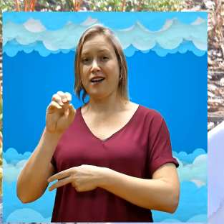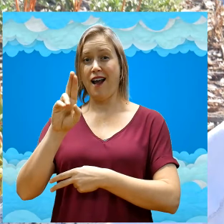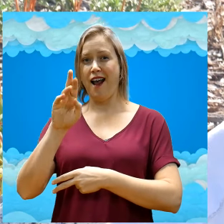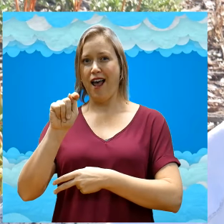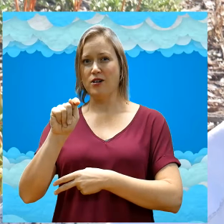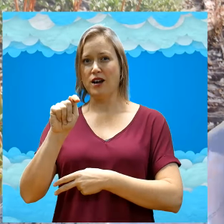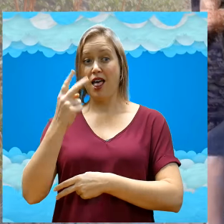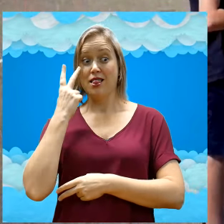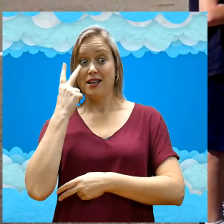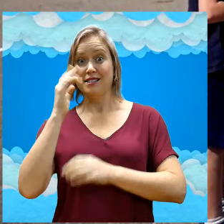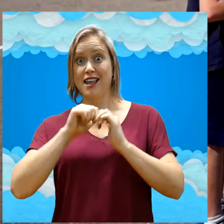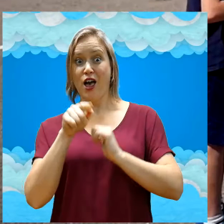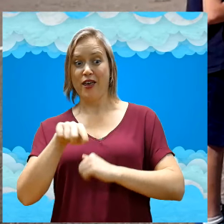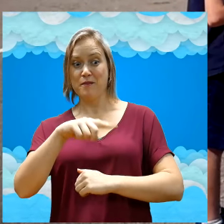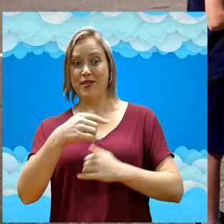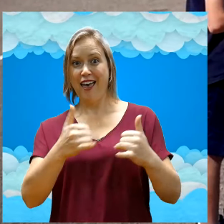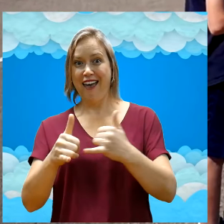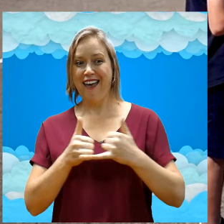it.